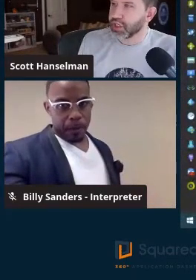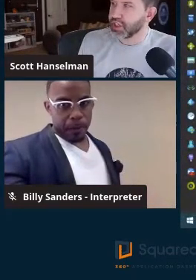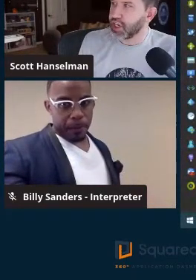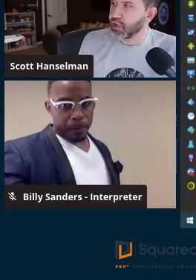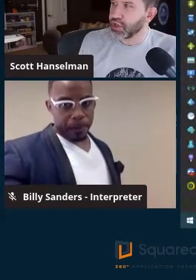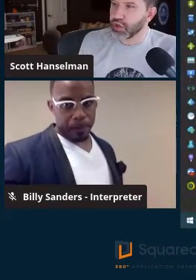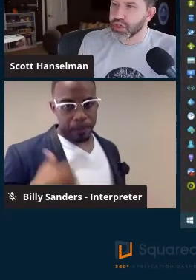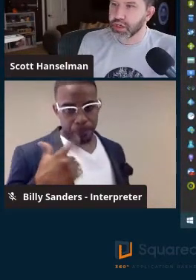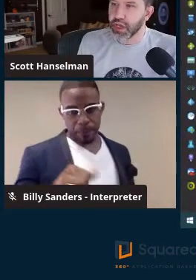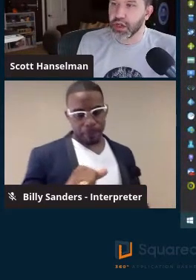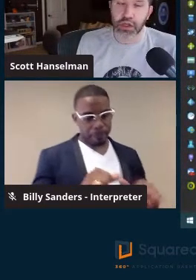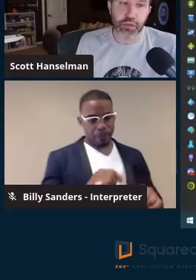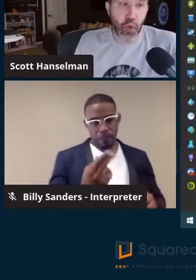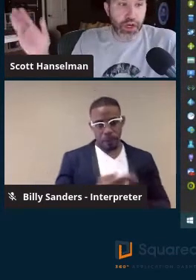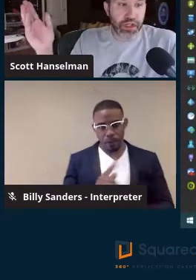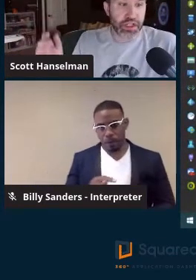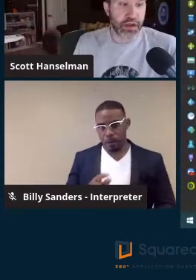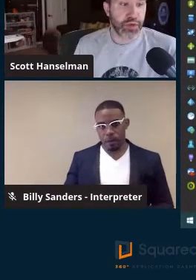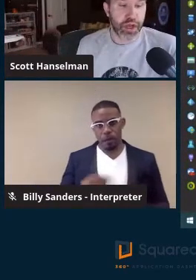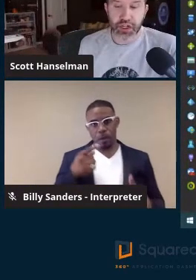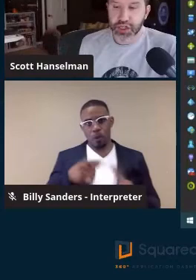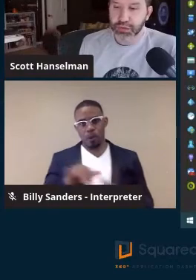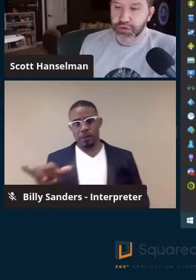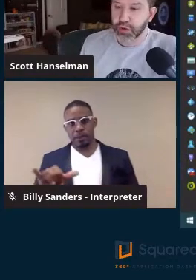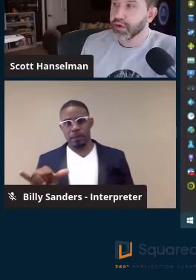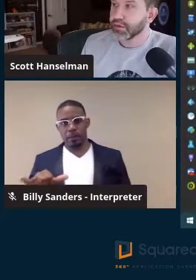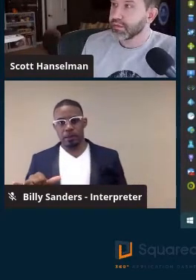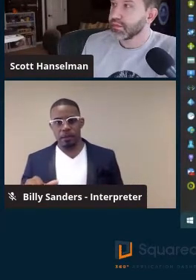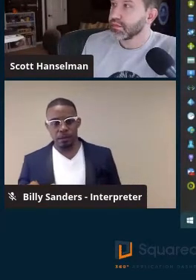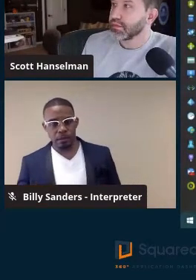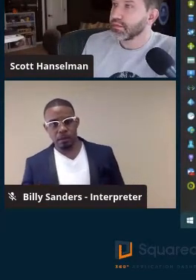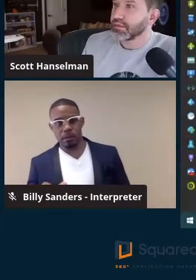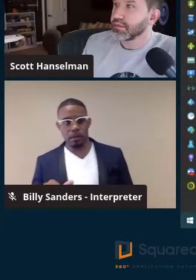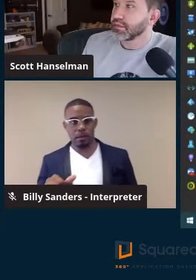I'll just continue to use it, and it'll point to the same location as before.